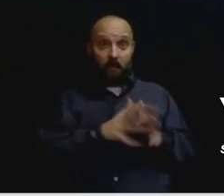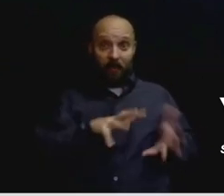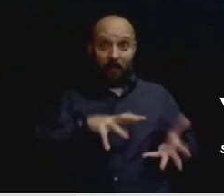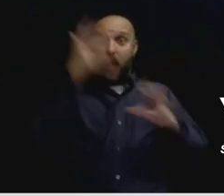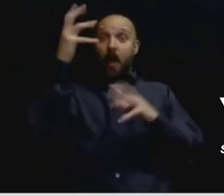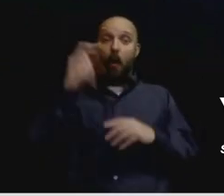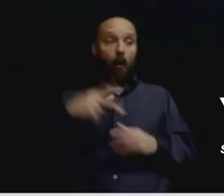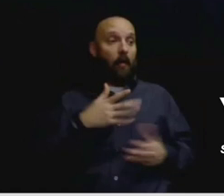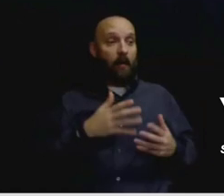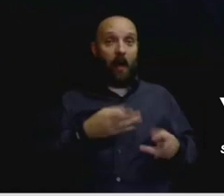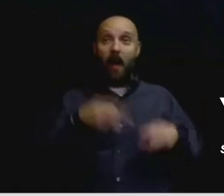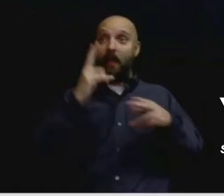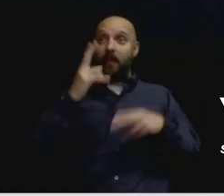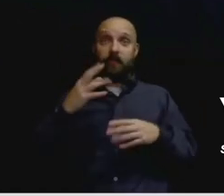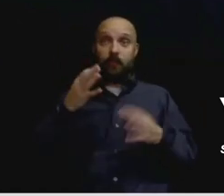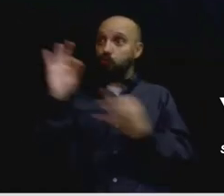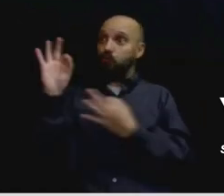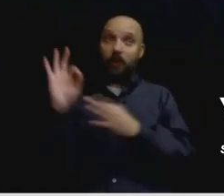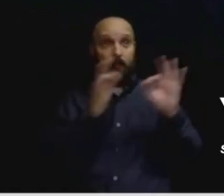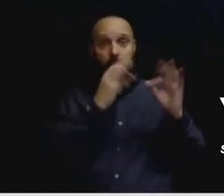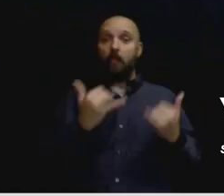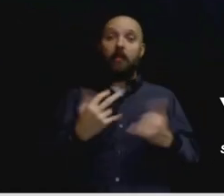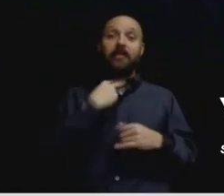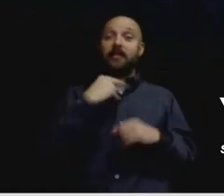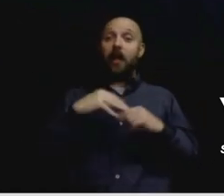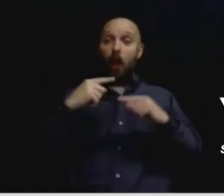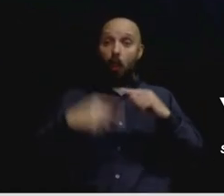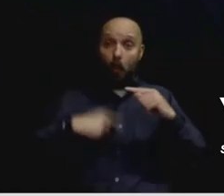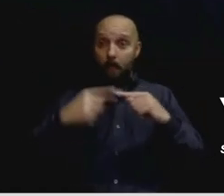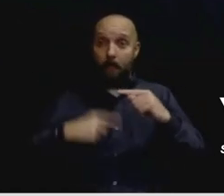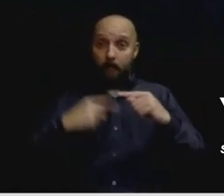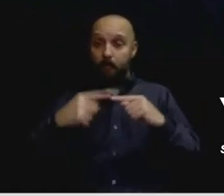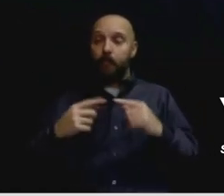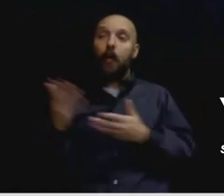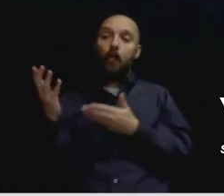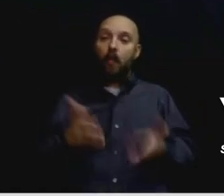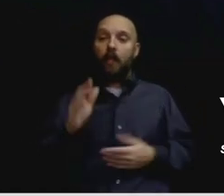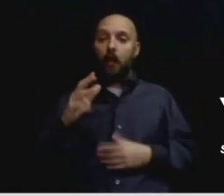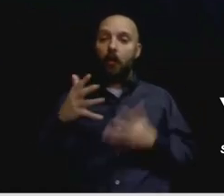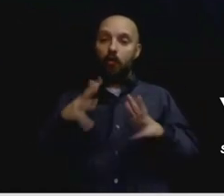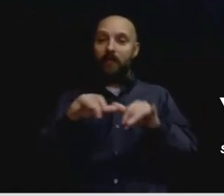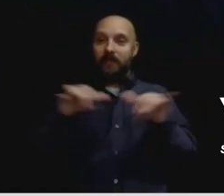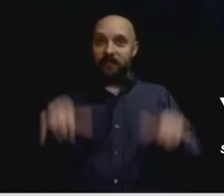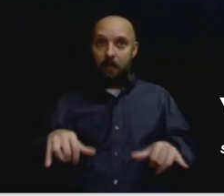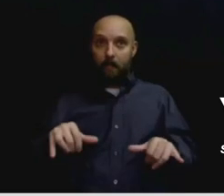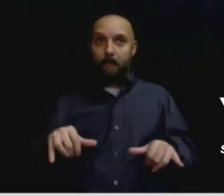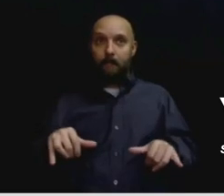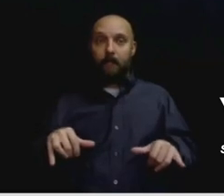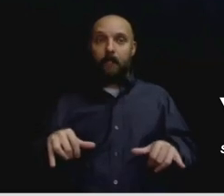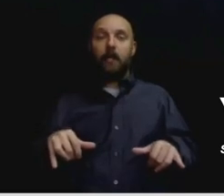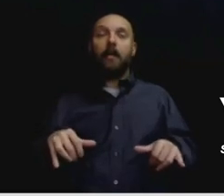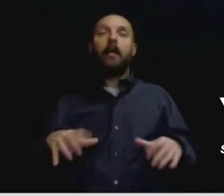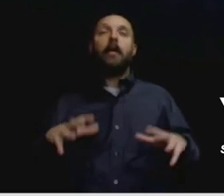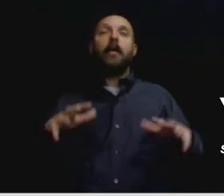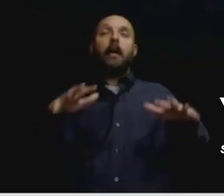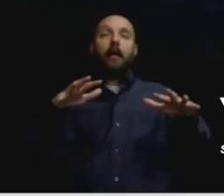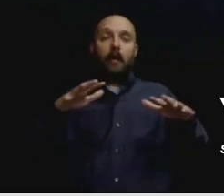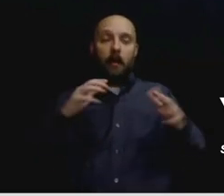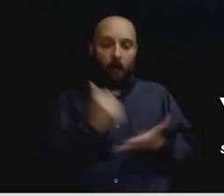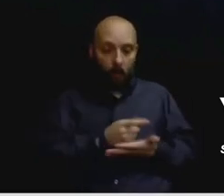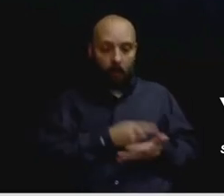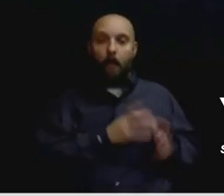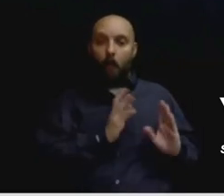distracted, or maybe they're stuck in a loop, bringing that nervous system together and helping them to be organized so